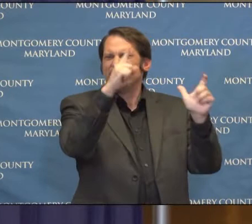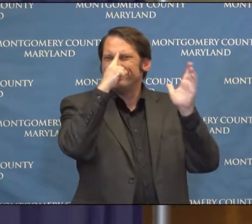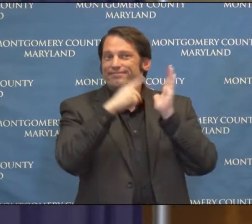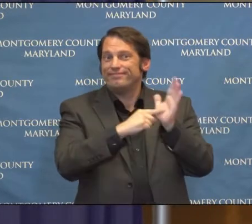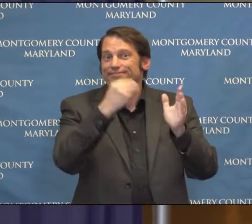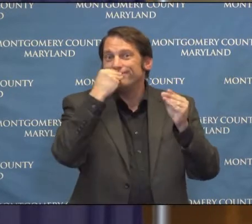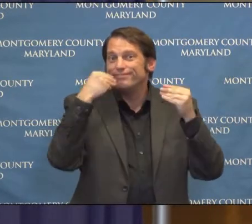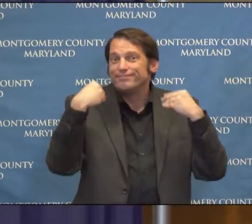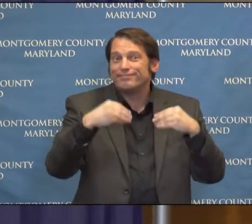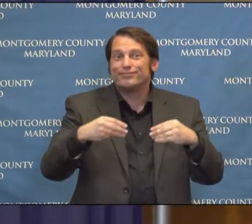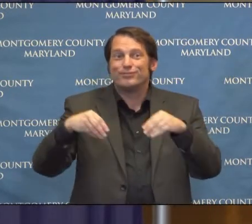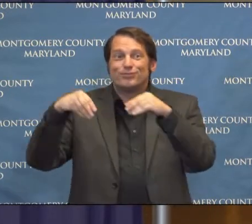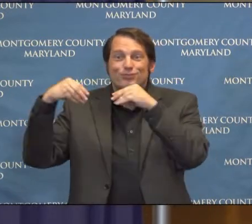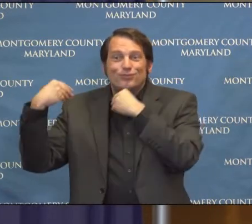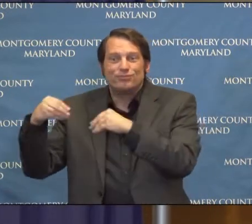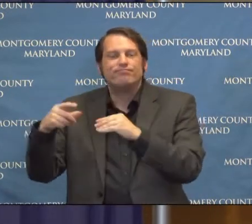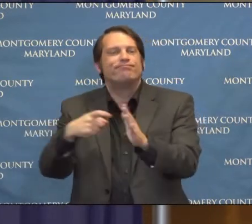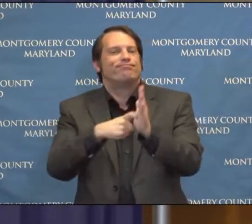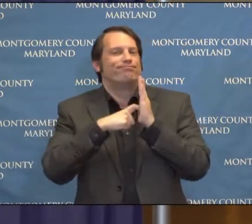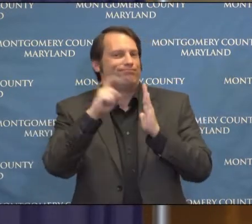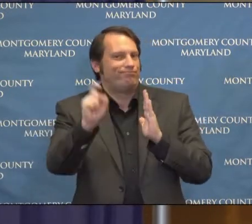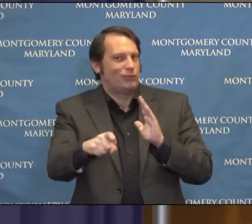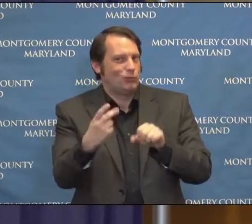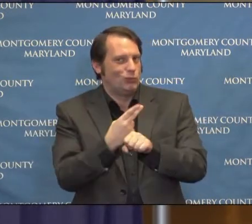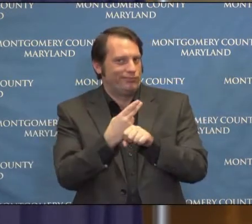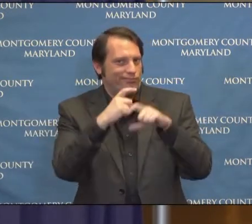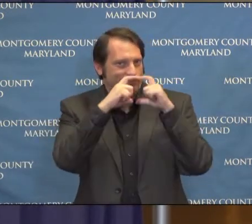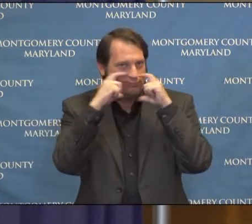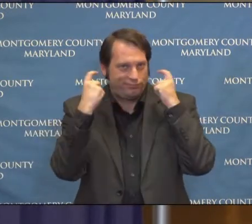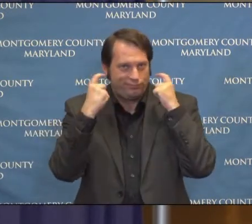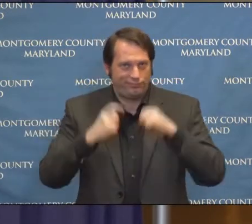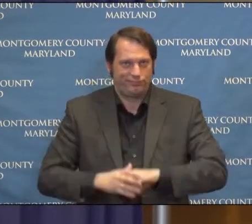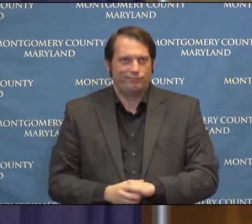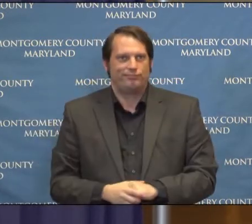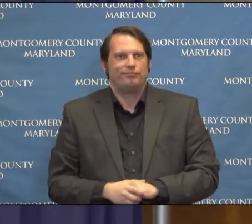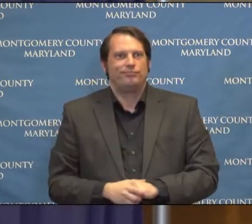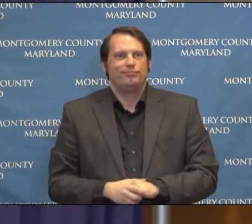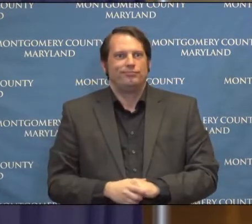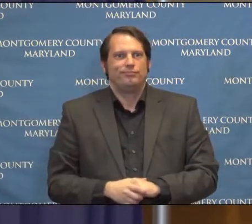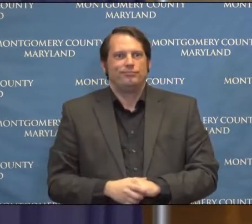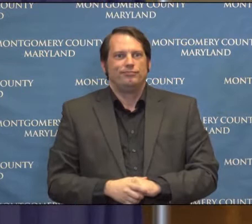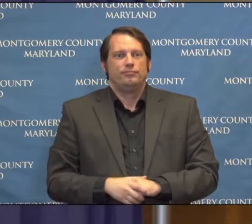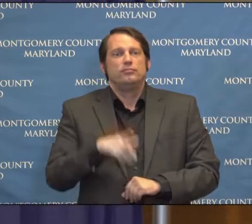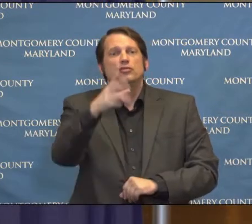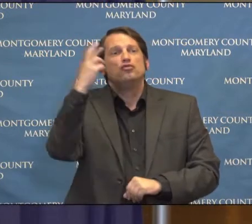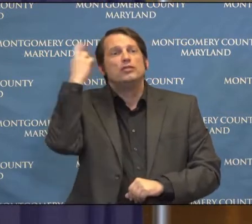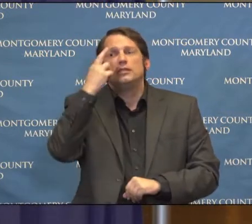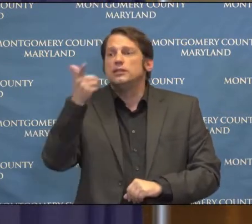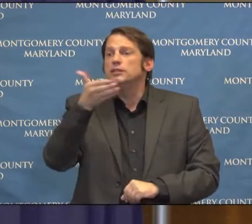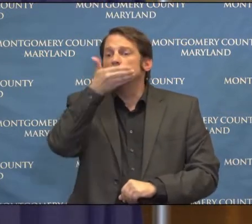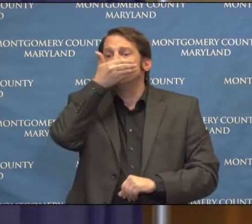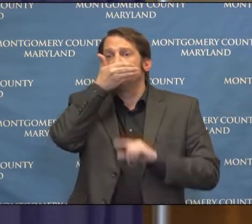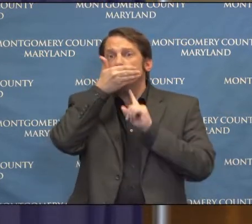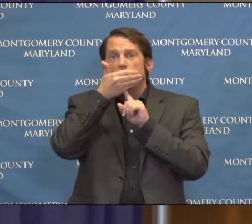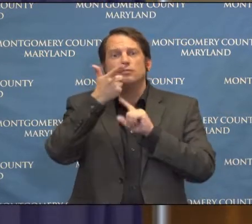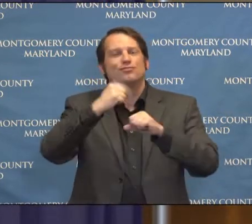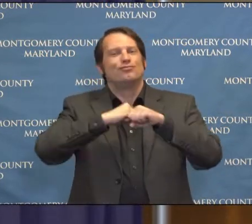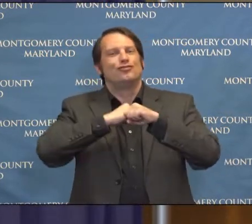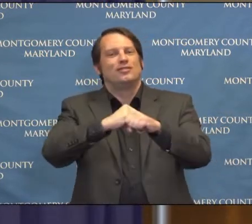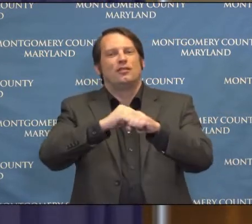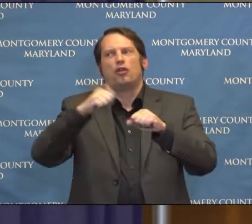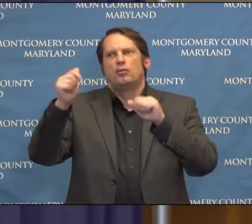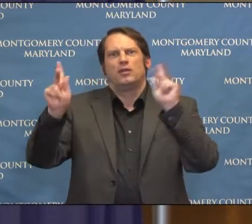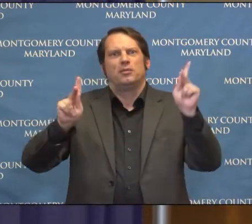as well. The goal of wearing face coverings is to protect others in the event that you are an asymptomatic carrier